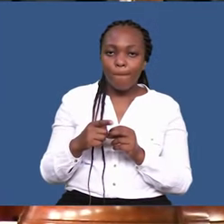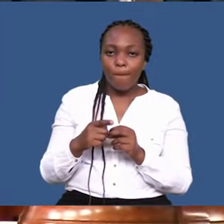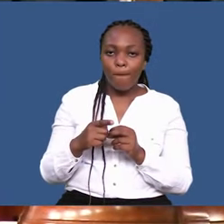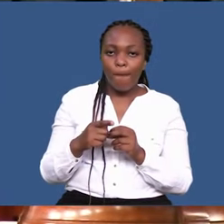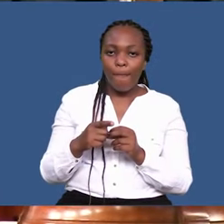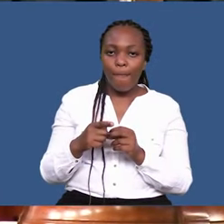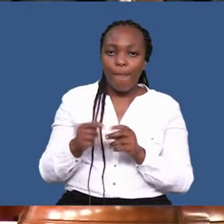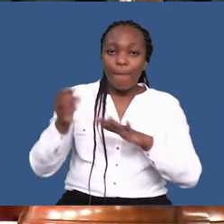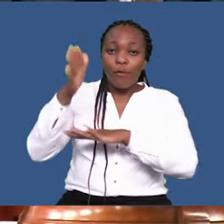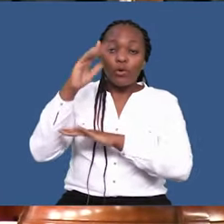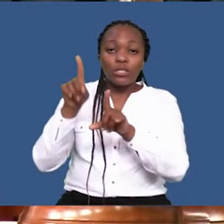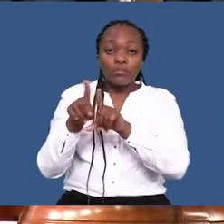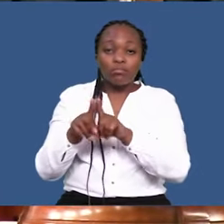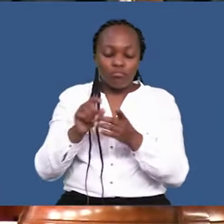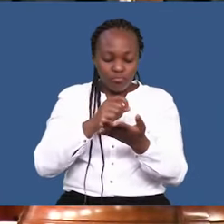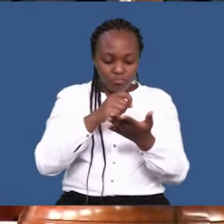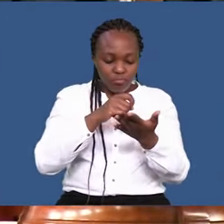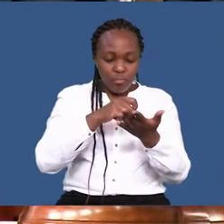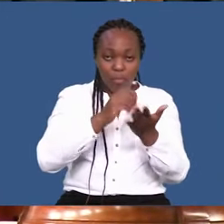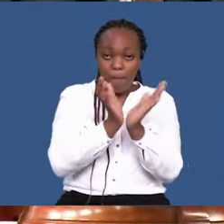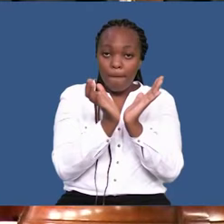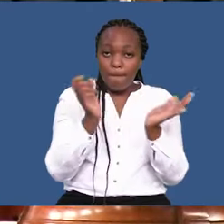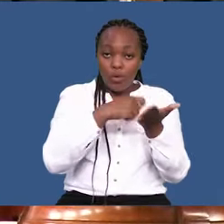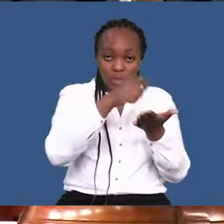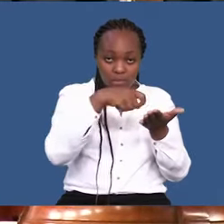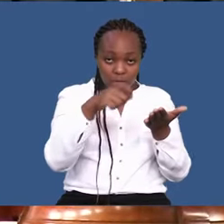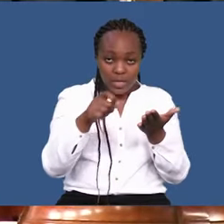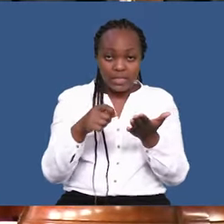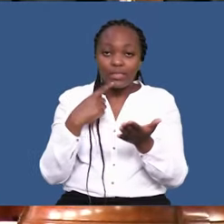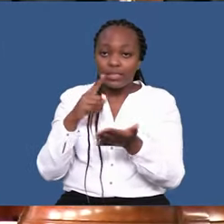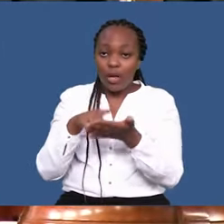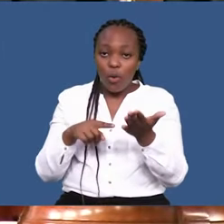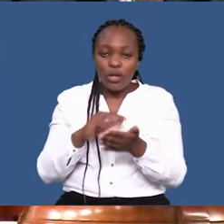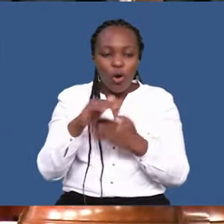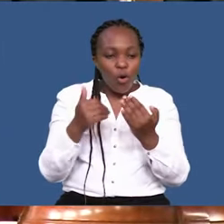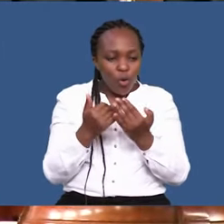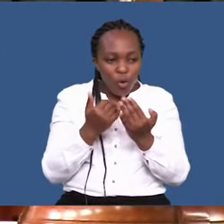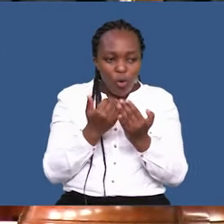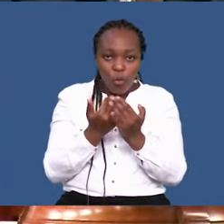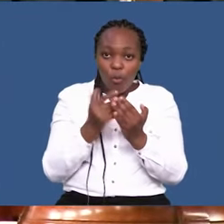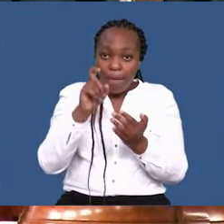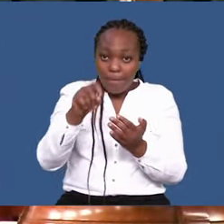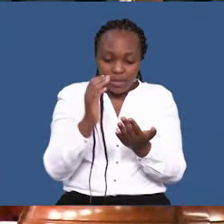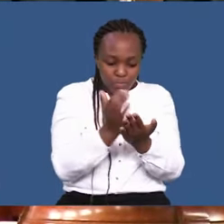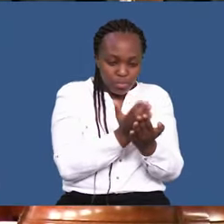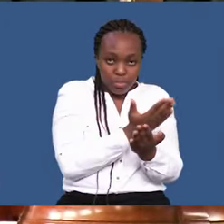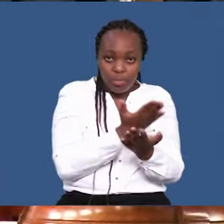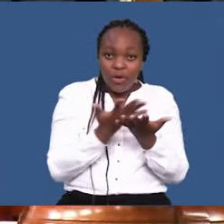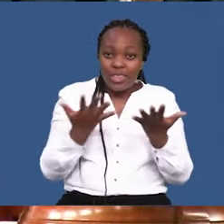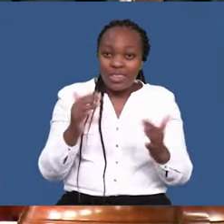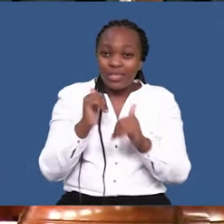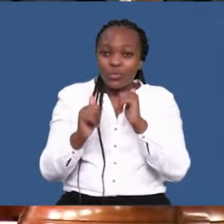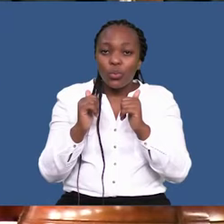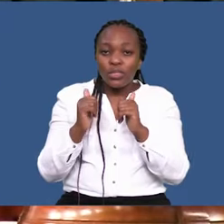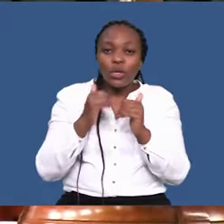our mouths. These are things that are driven by anger. And he